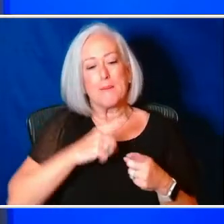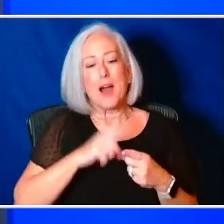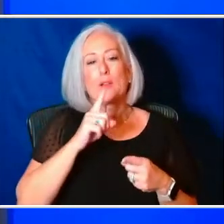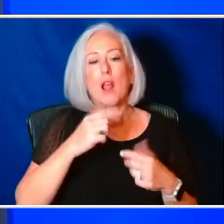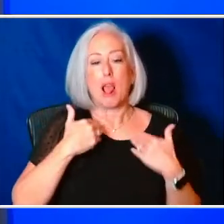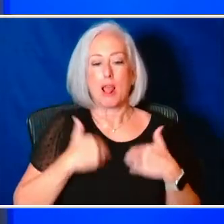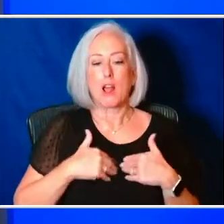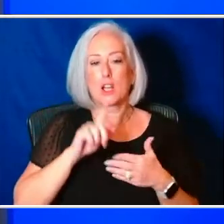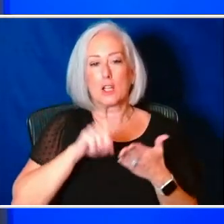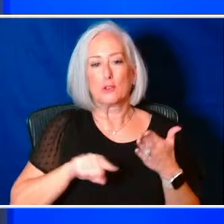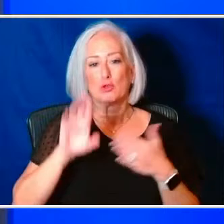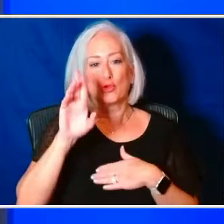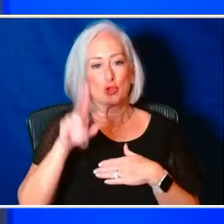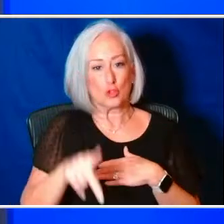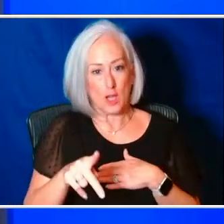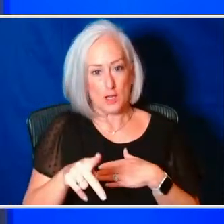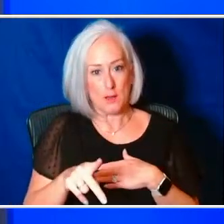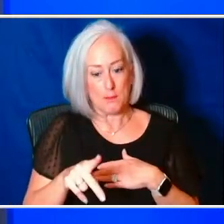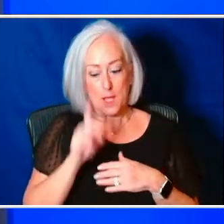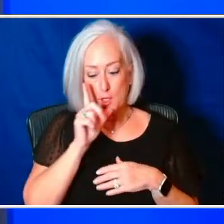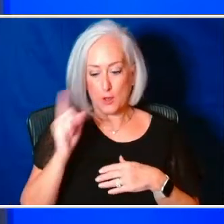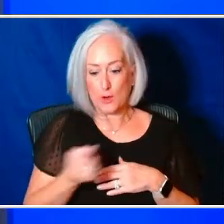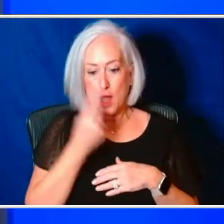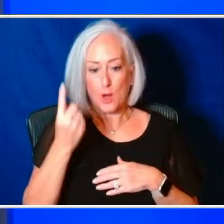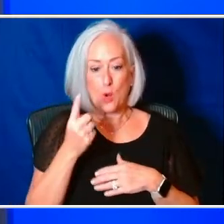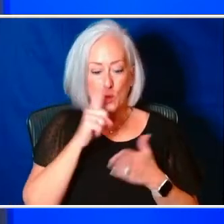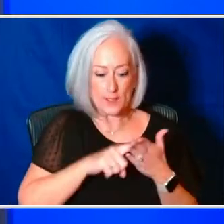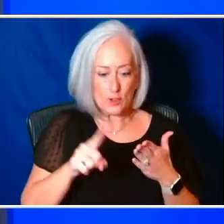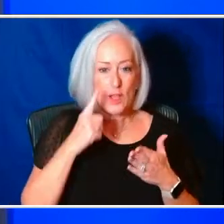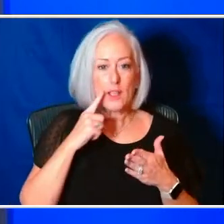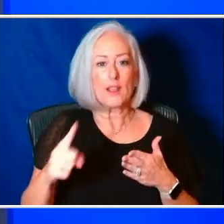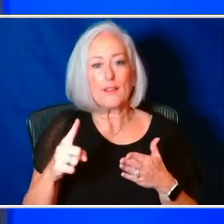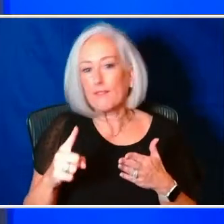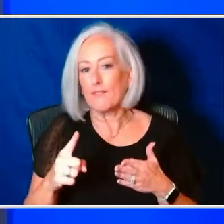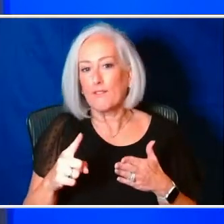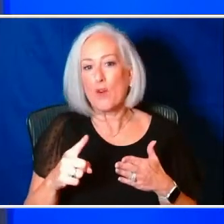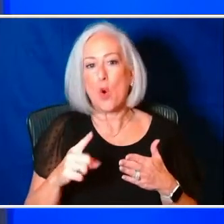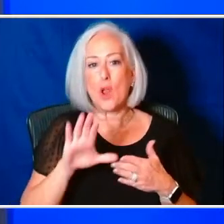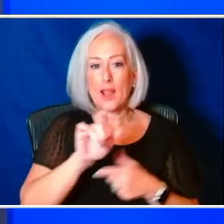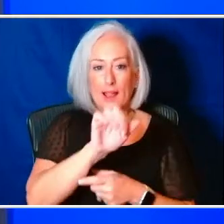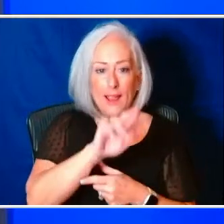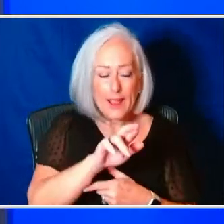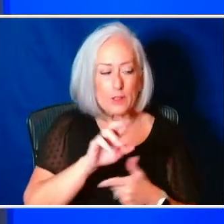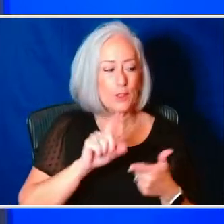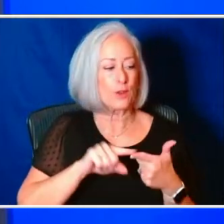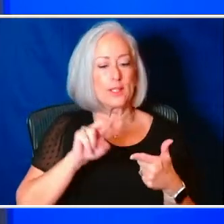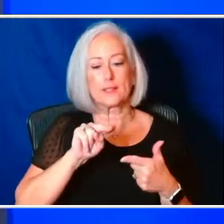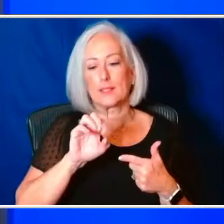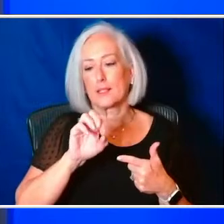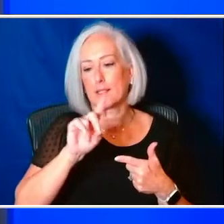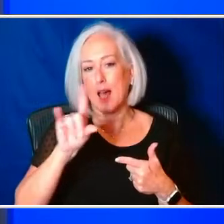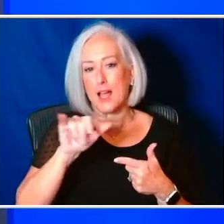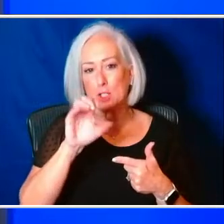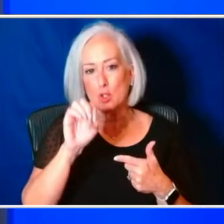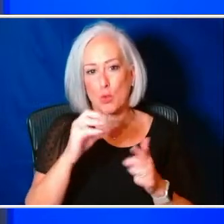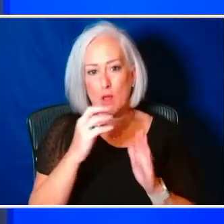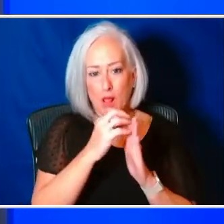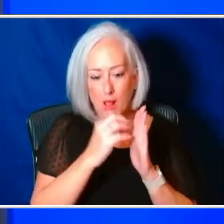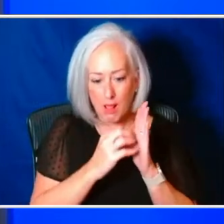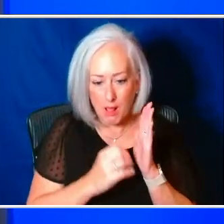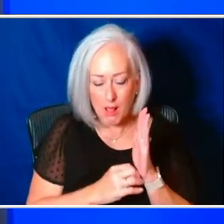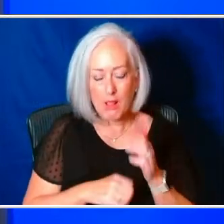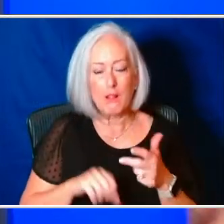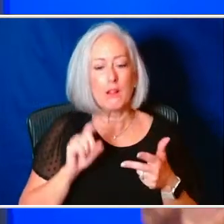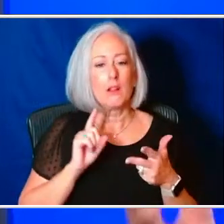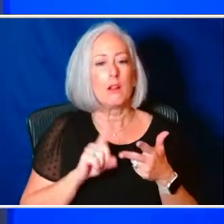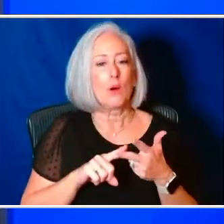lung cancer, you're checking if you have emphysema, if you have nodules, or some other illness going on in your lung. So view that more as a lung checkup.